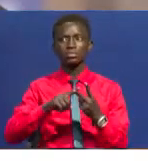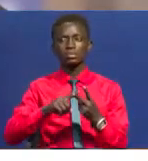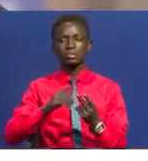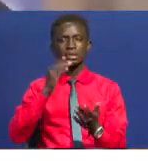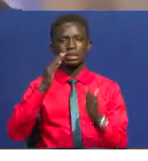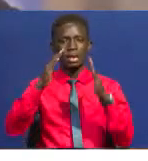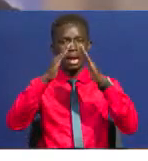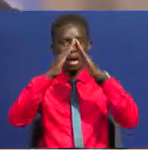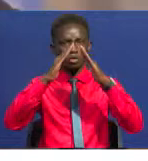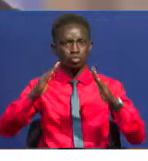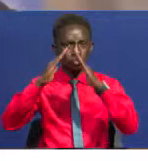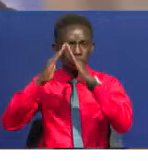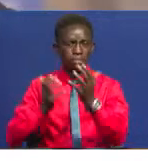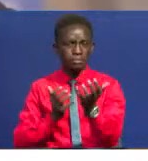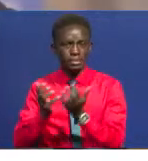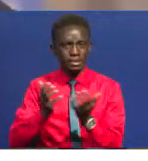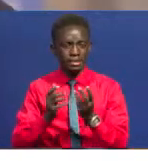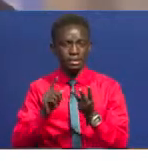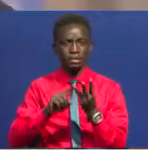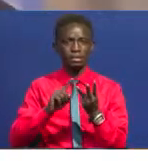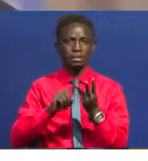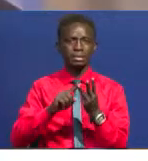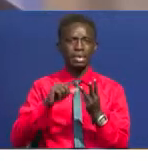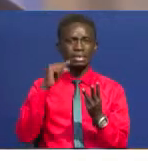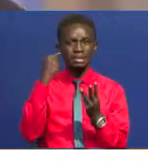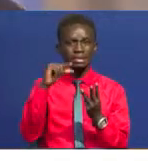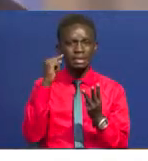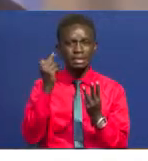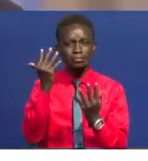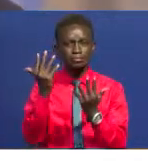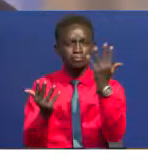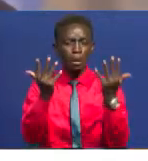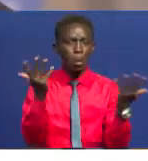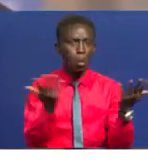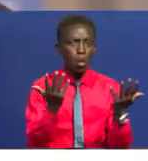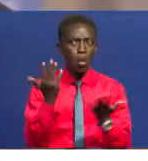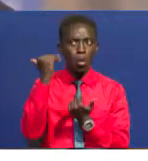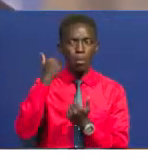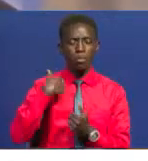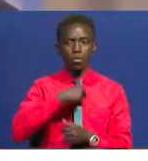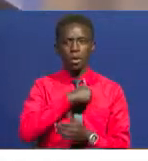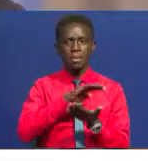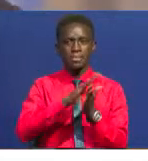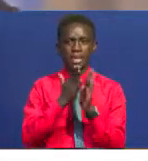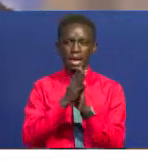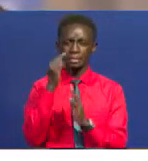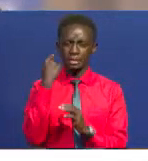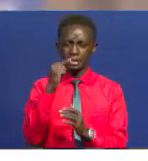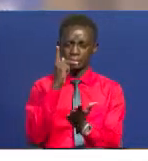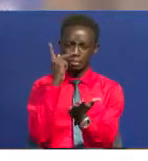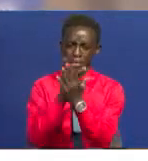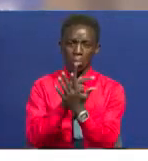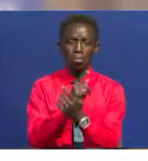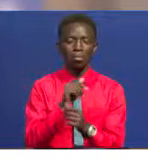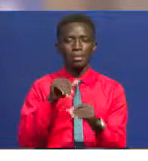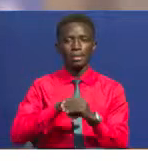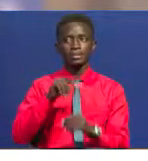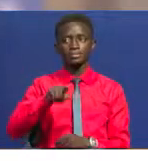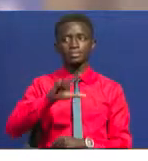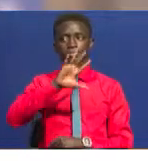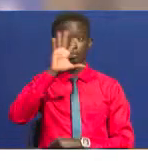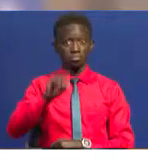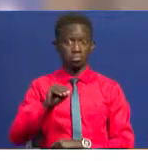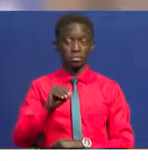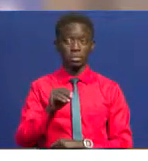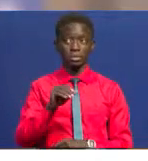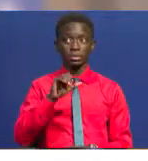green spaces, because we are looking to be the premier manufacturer of green semiconductors in the continent. What makes STL